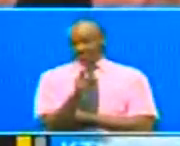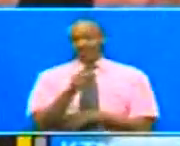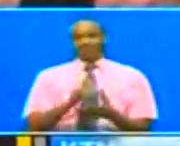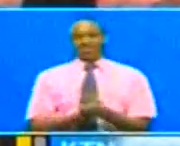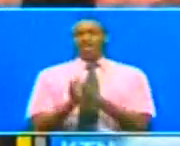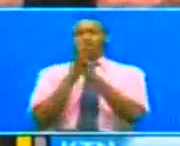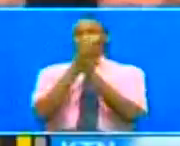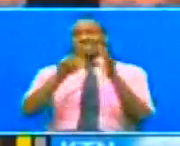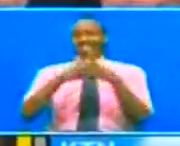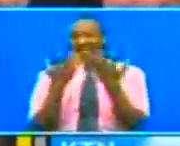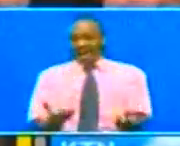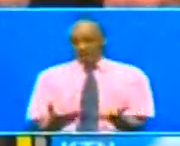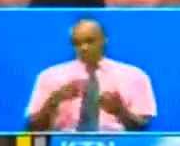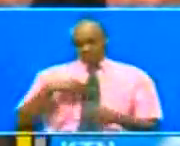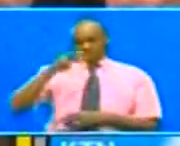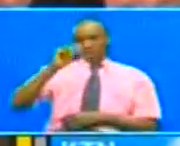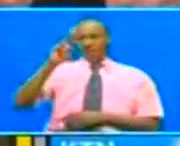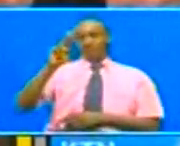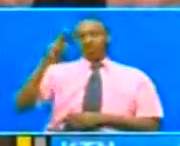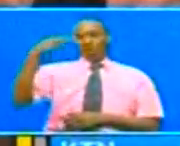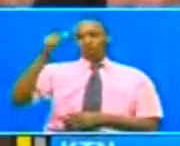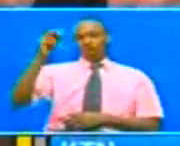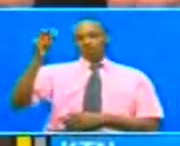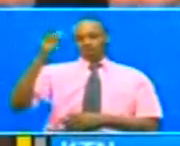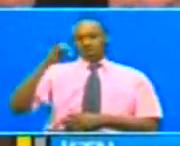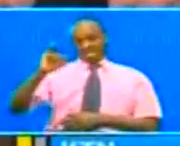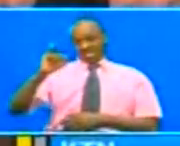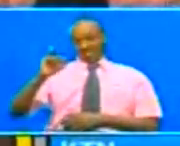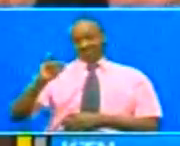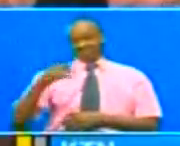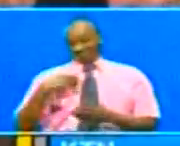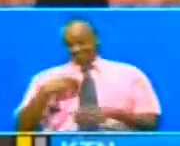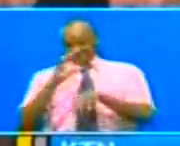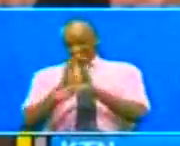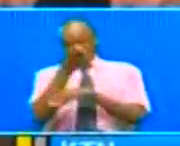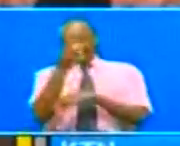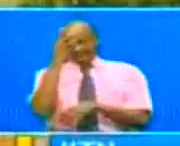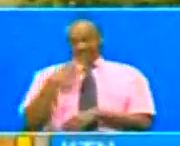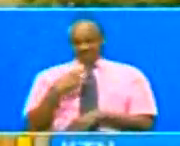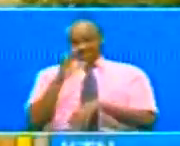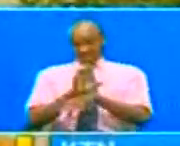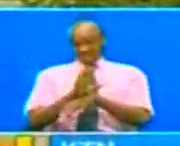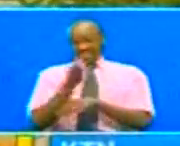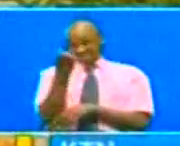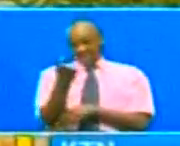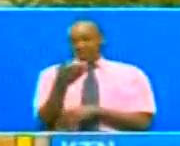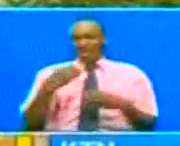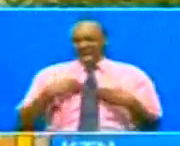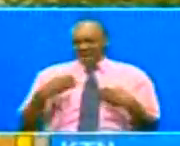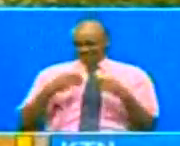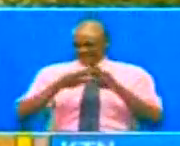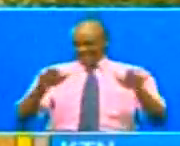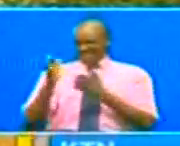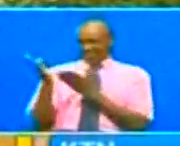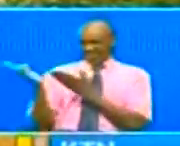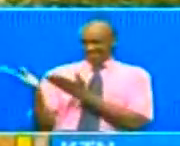The story begins here in Moroni Parish, just under an hour's drive from Kisumu town. Standing on a piece of land